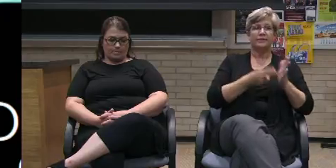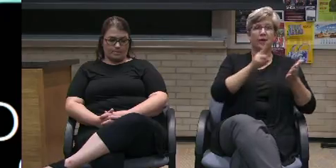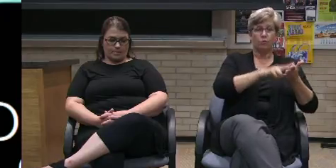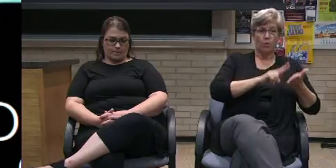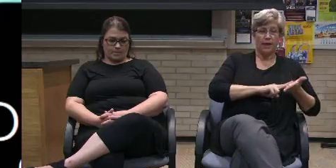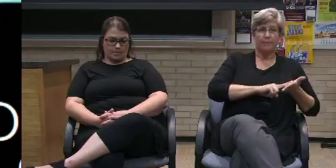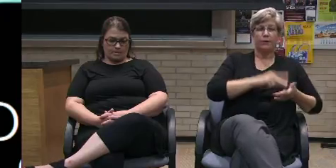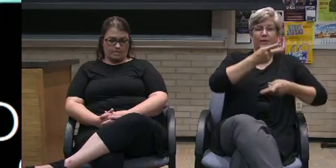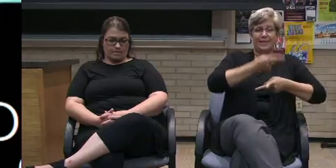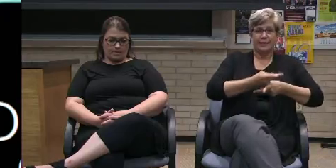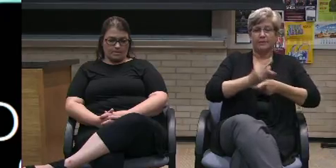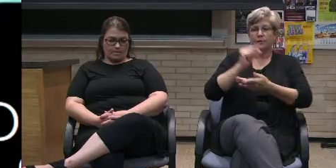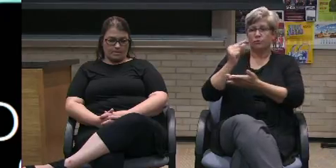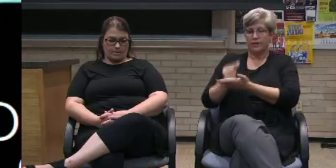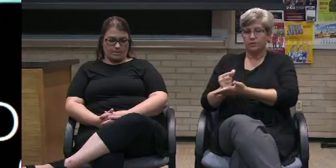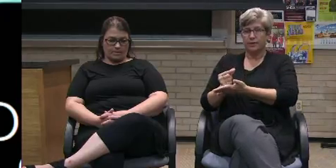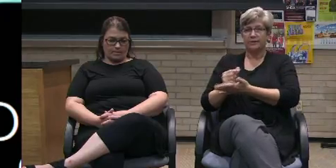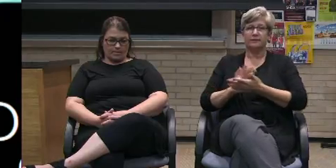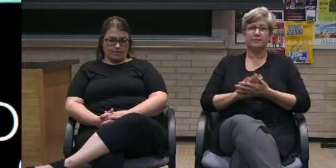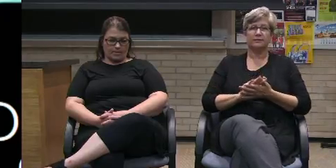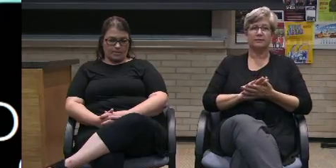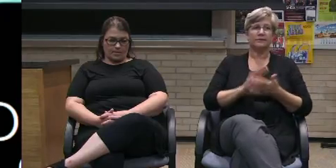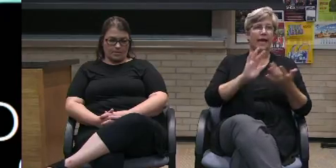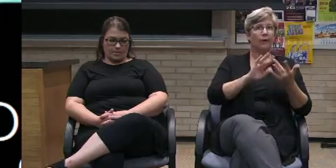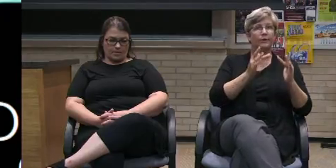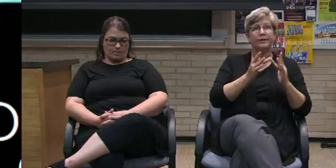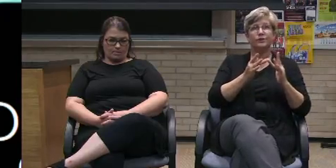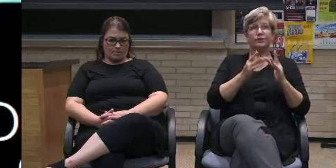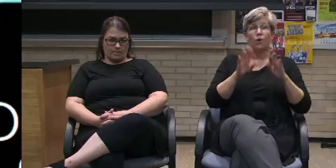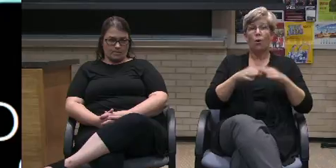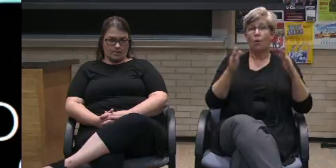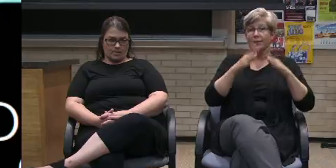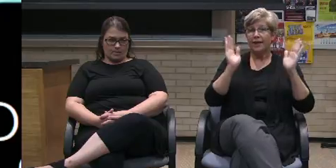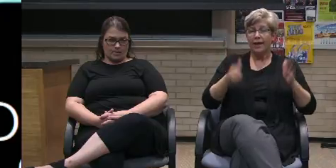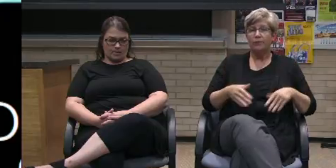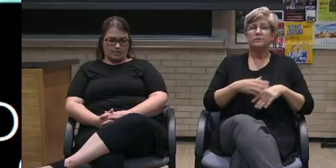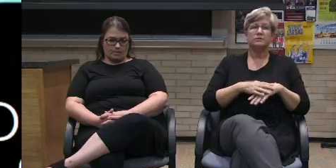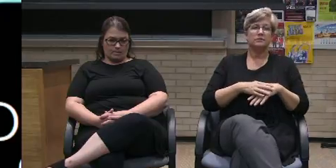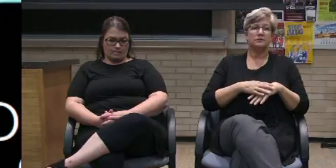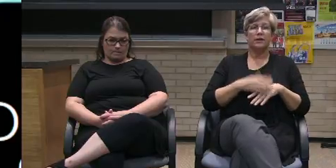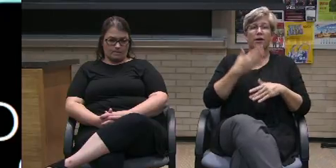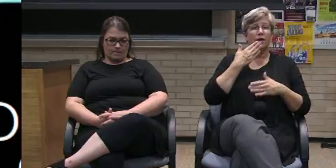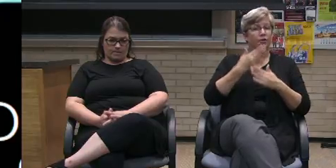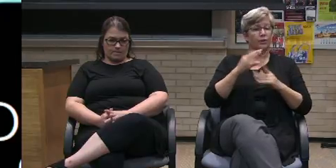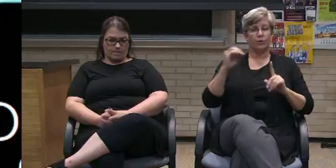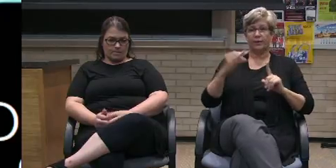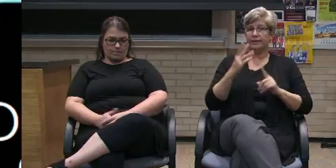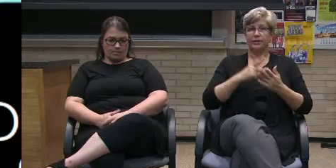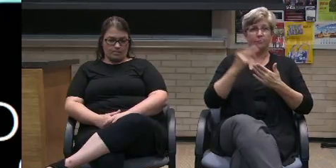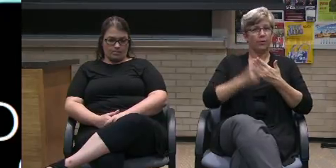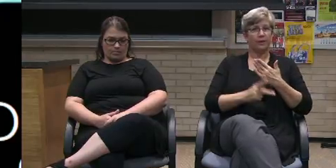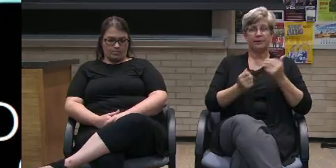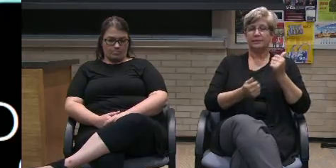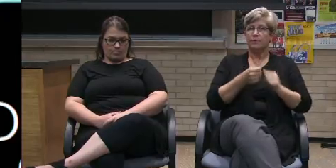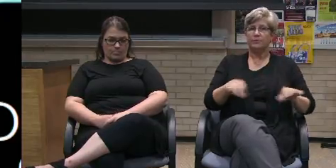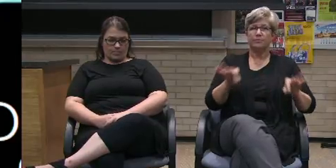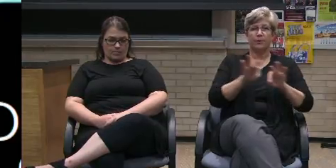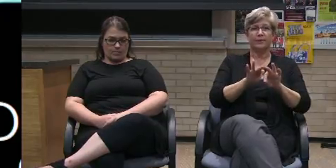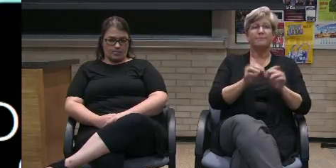them, outreach, open houses, a good orientation program is Retention 101. Many students do not know. My